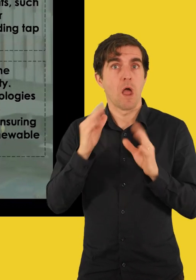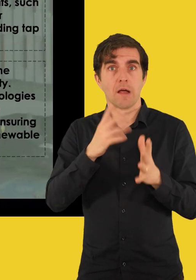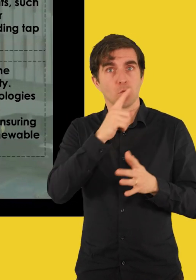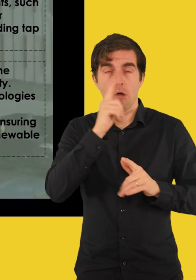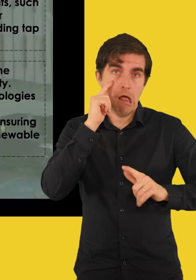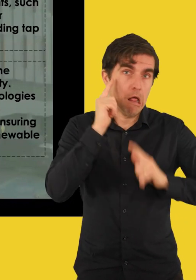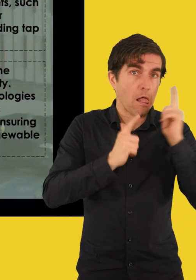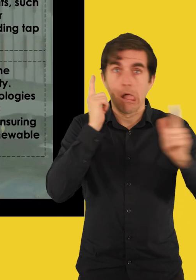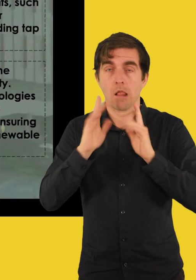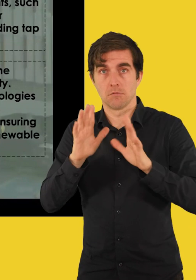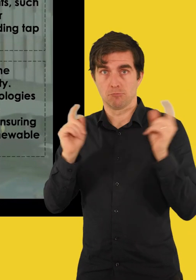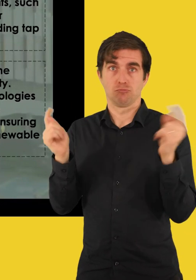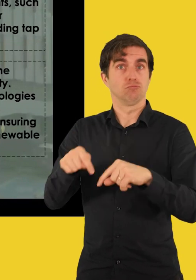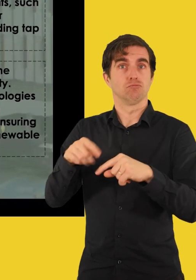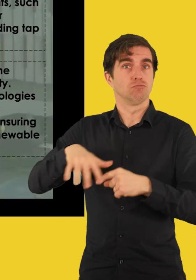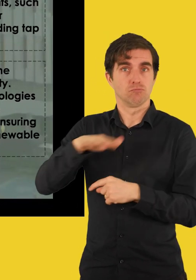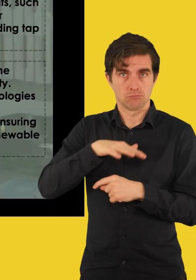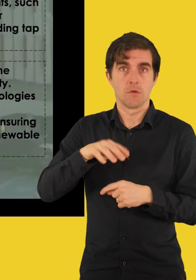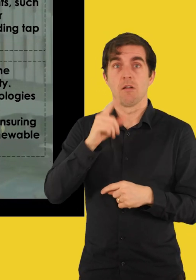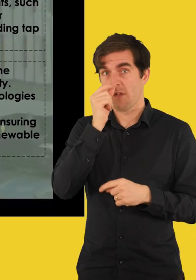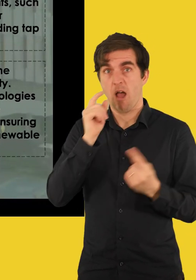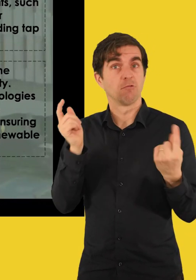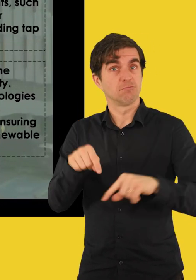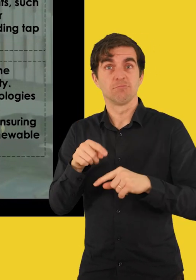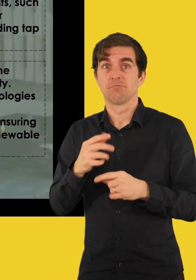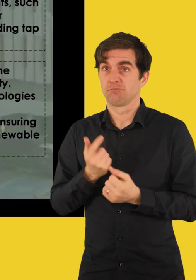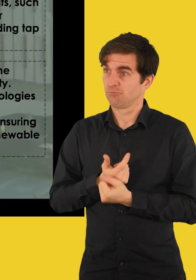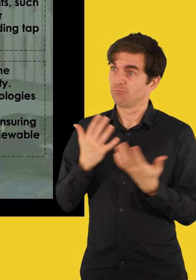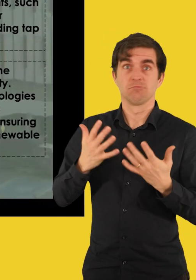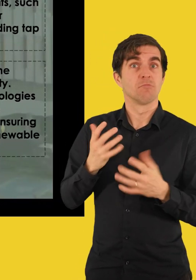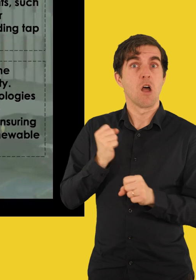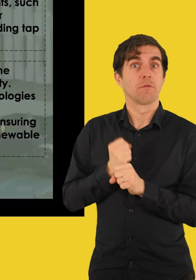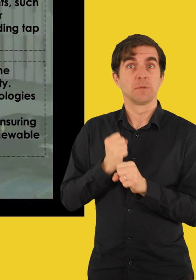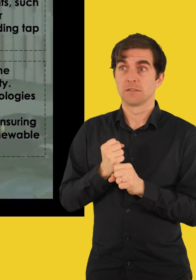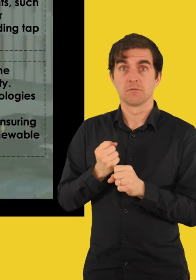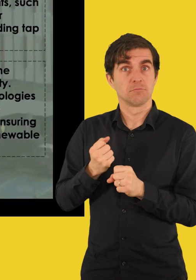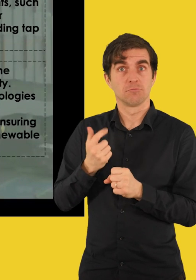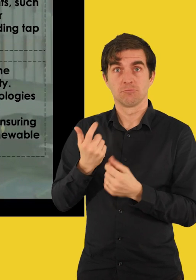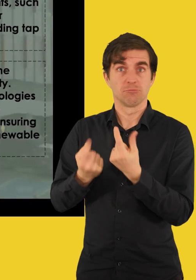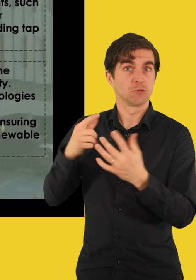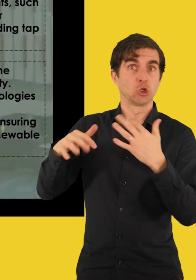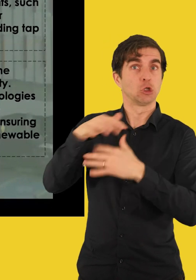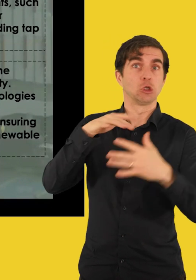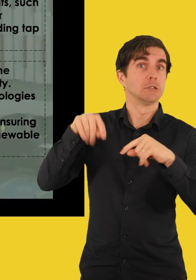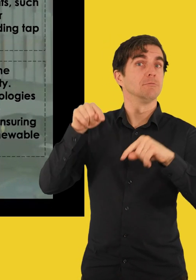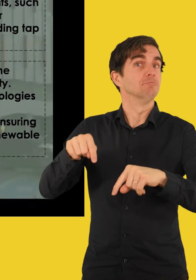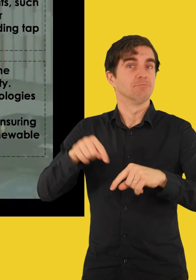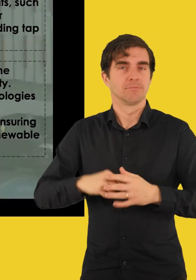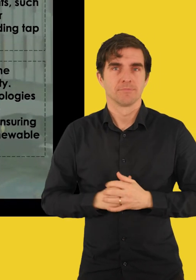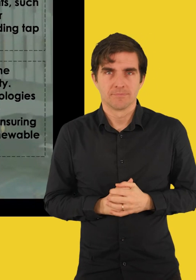you can have. You don't have to travel many places. You just come here and you can settle a lot of